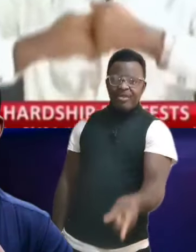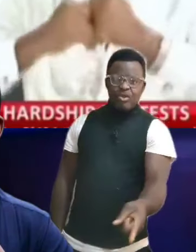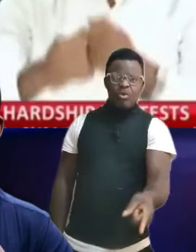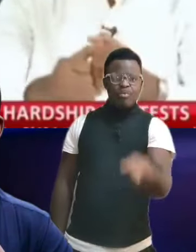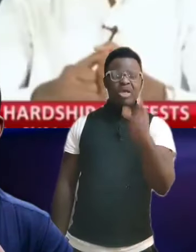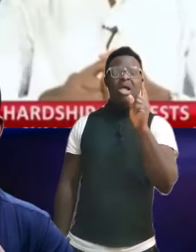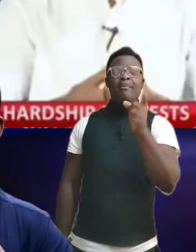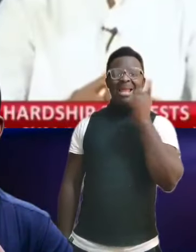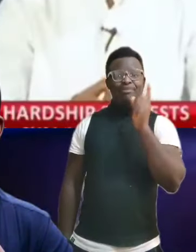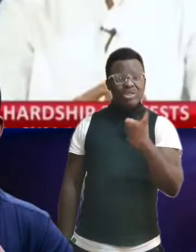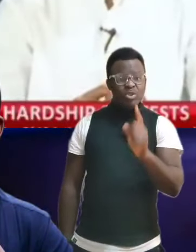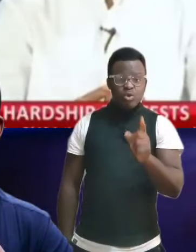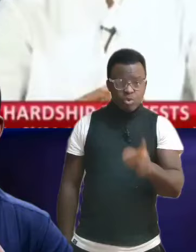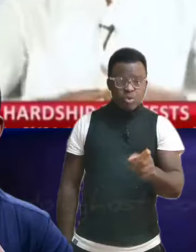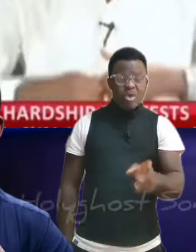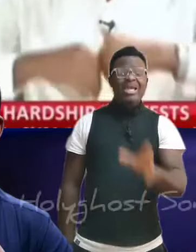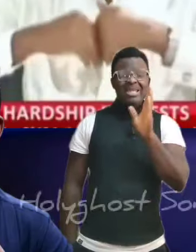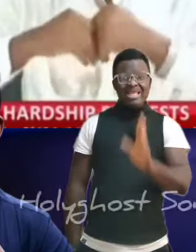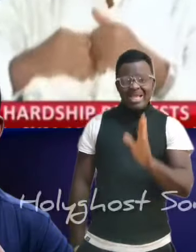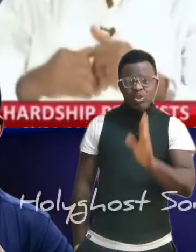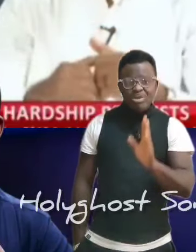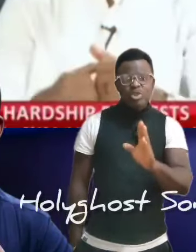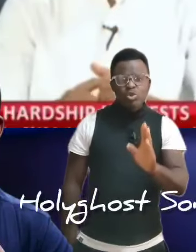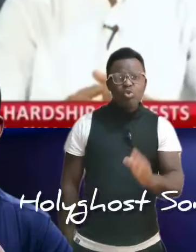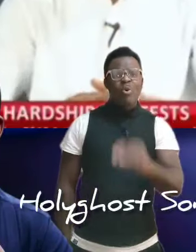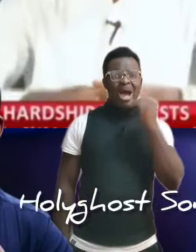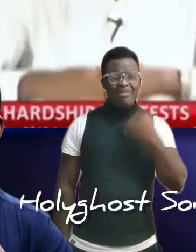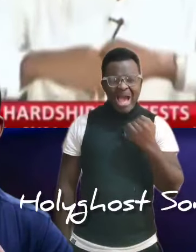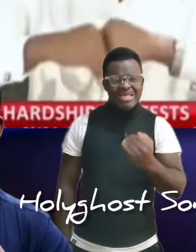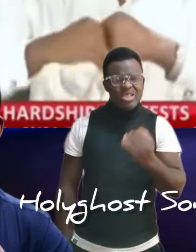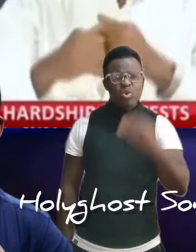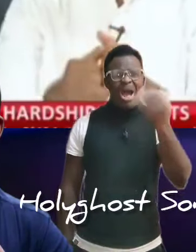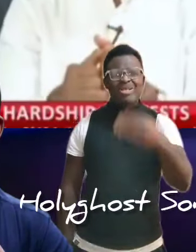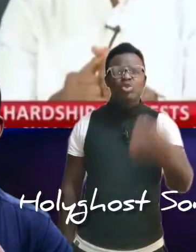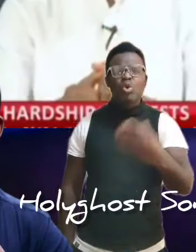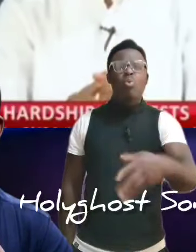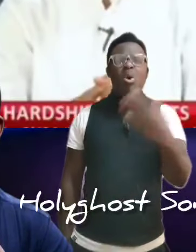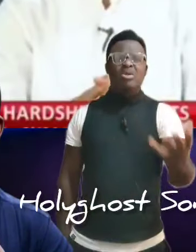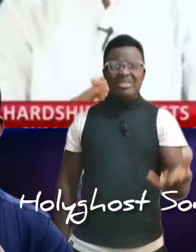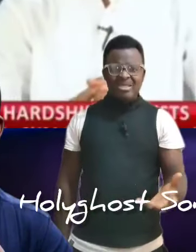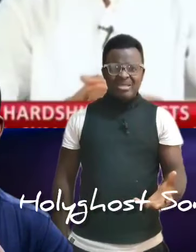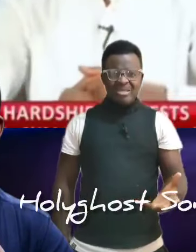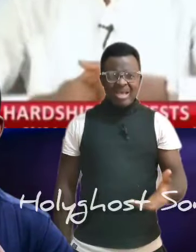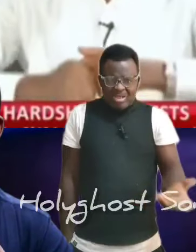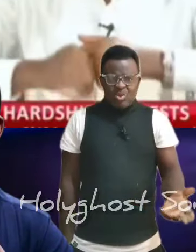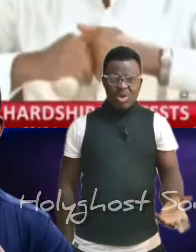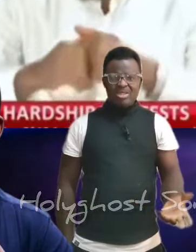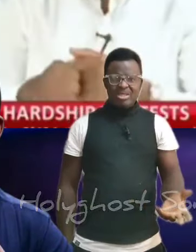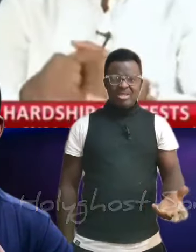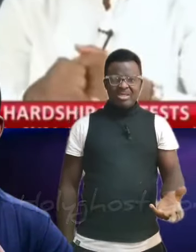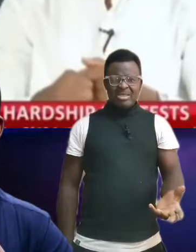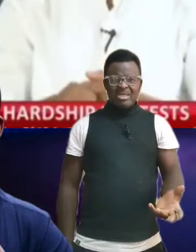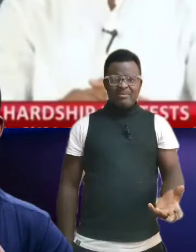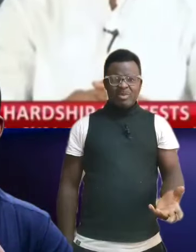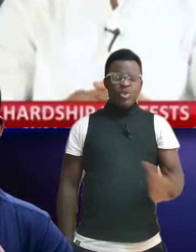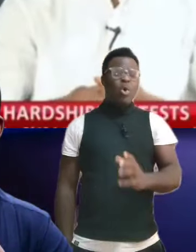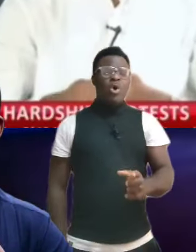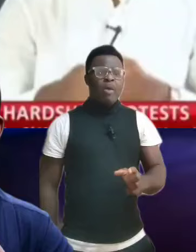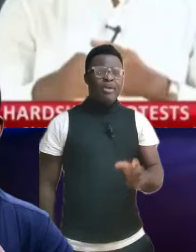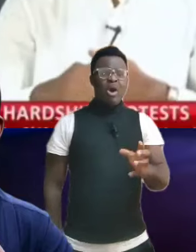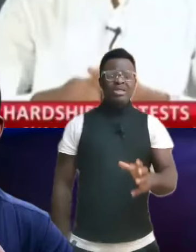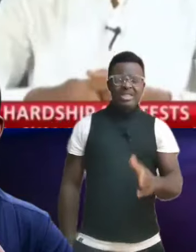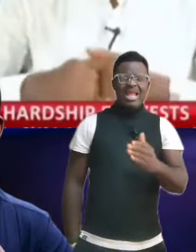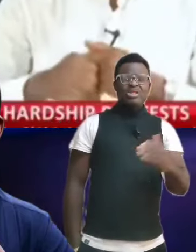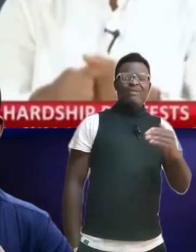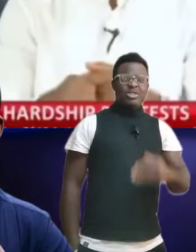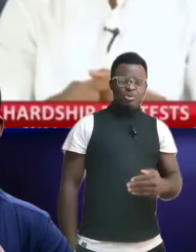are violating people's rights. You are breaking into people's home. You are trying to criminalize free speech. You are trying to criminalize journalism. You are